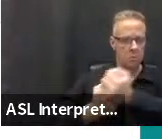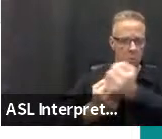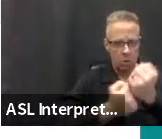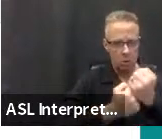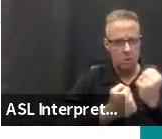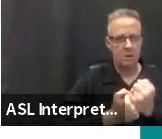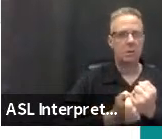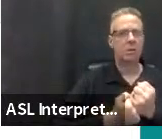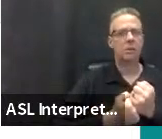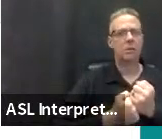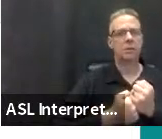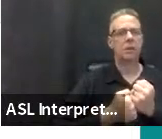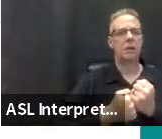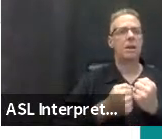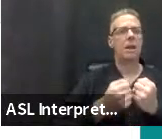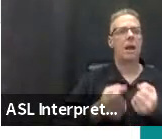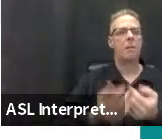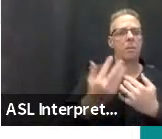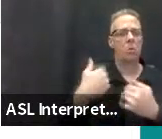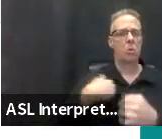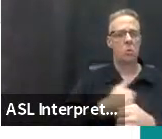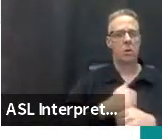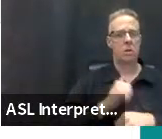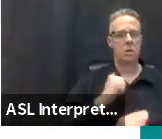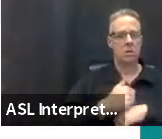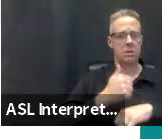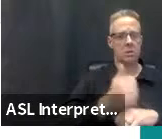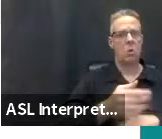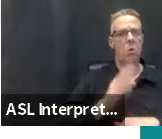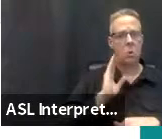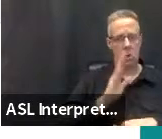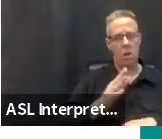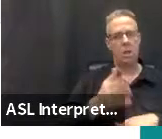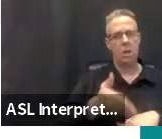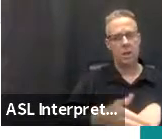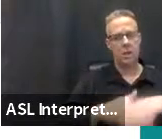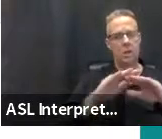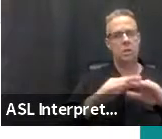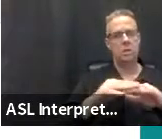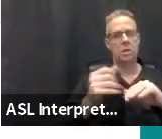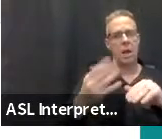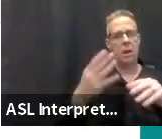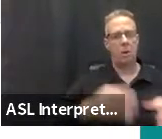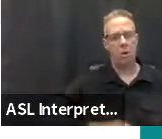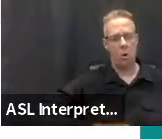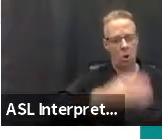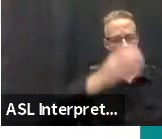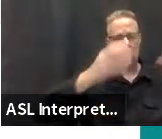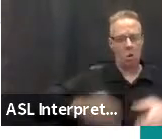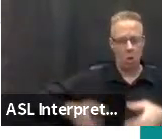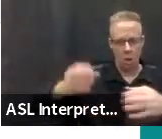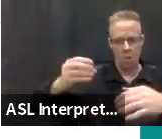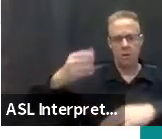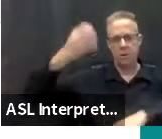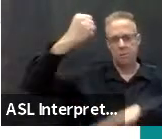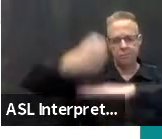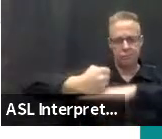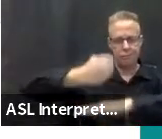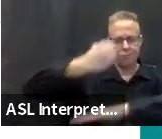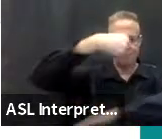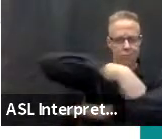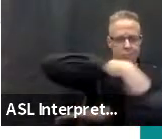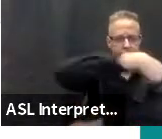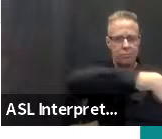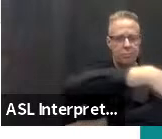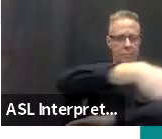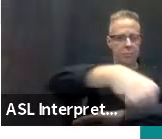of bridges, the number of structures we have is going to increase the number of columns we have and the impact on the ground below. So,